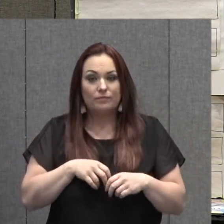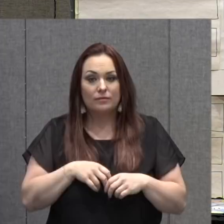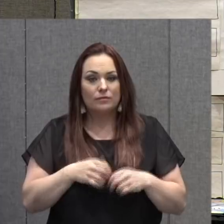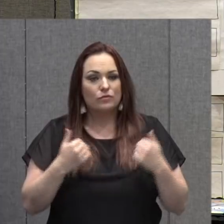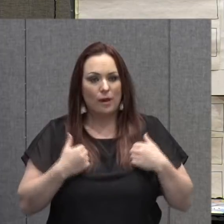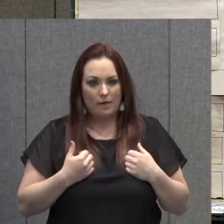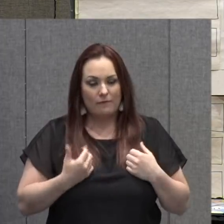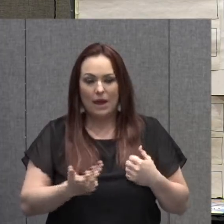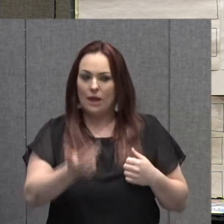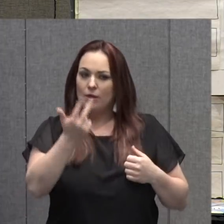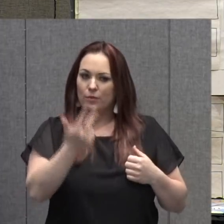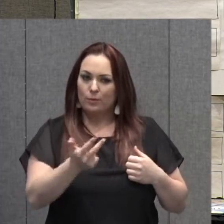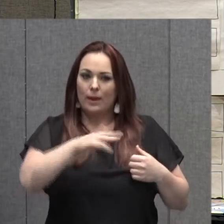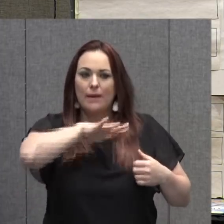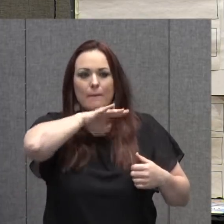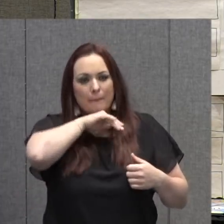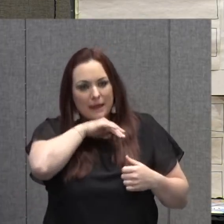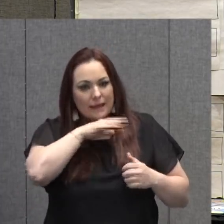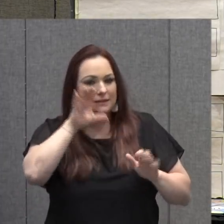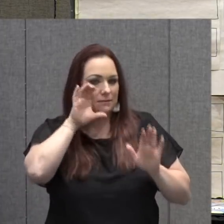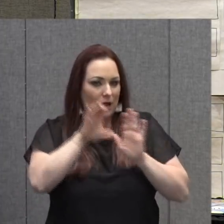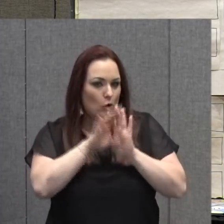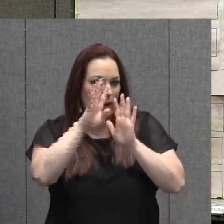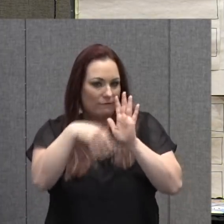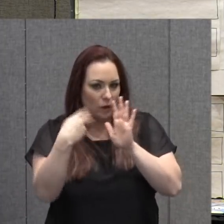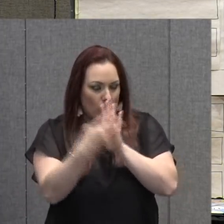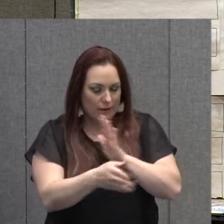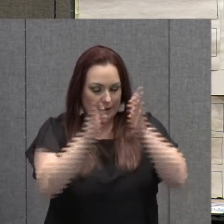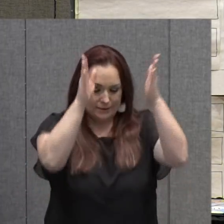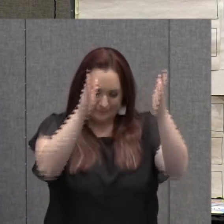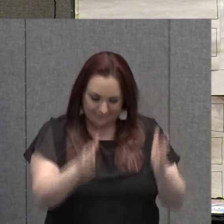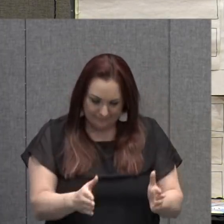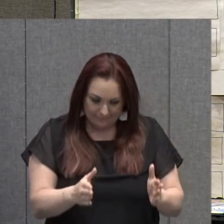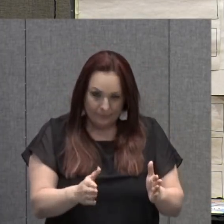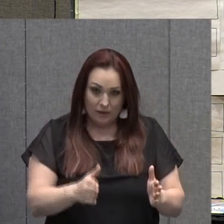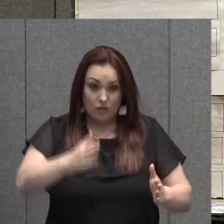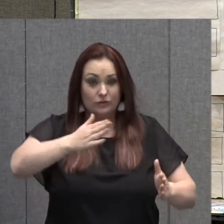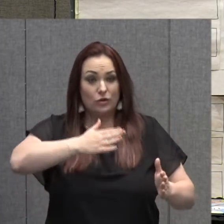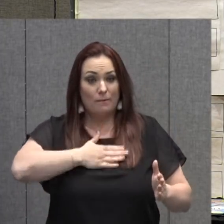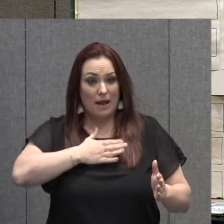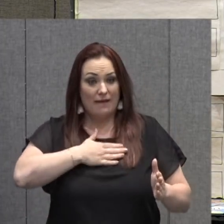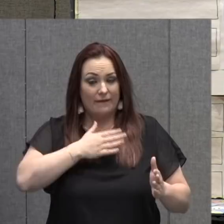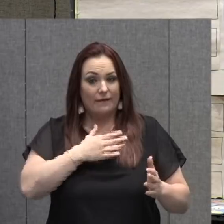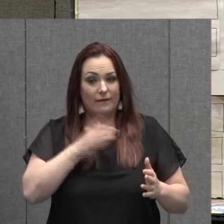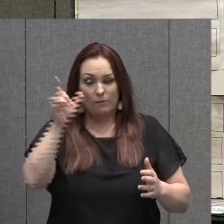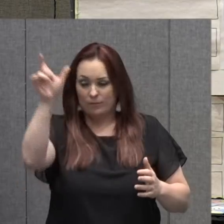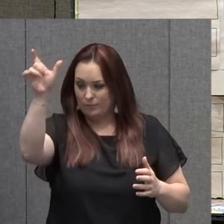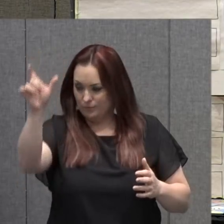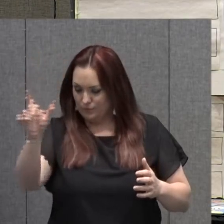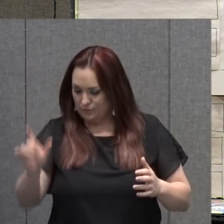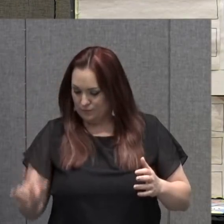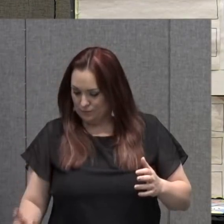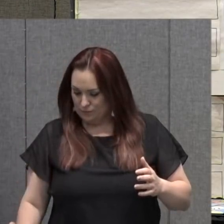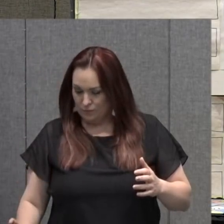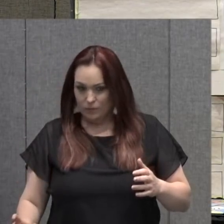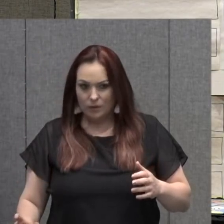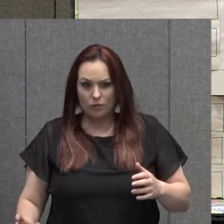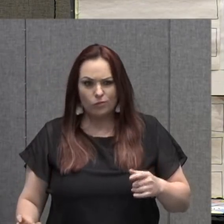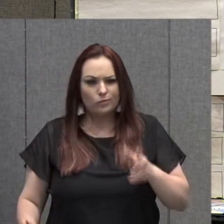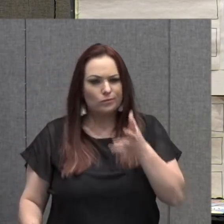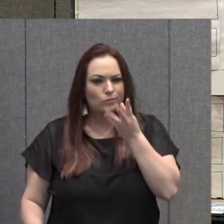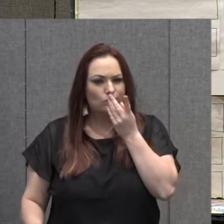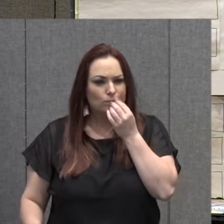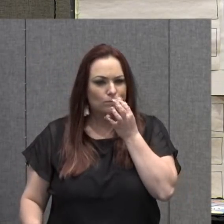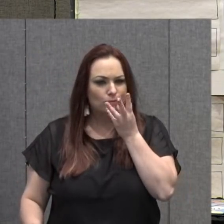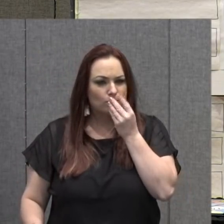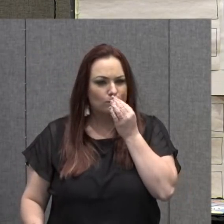Little Pigs graphic organizer like this, and over here I started with my version. And I thought, who do I want the characters to be